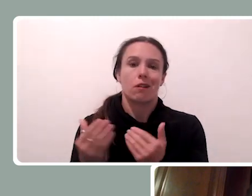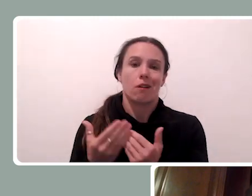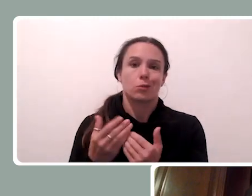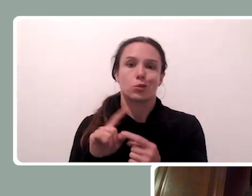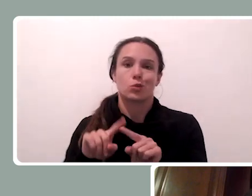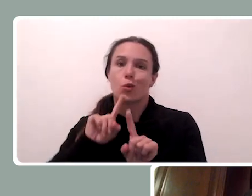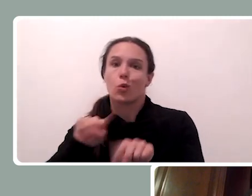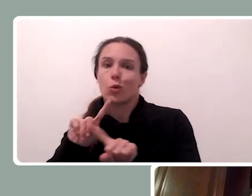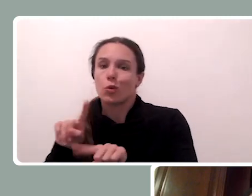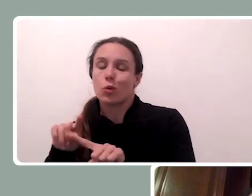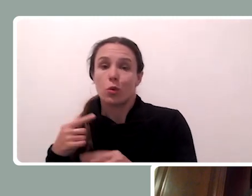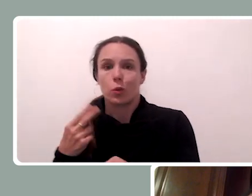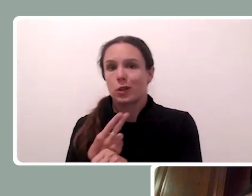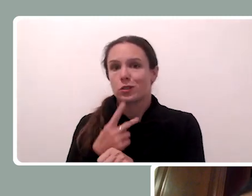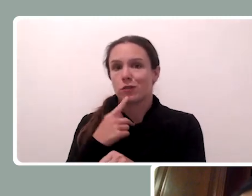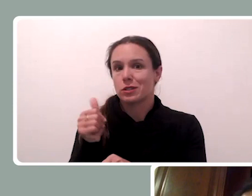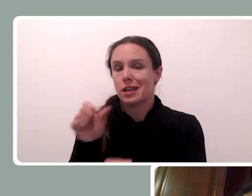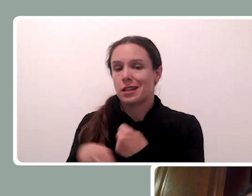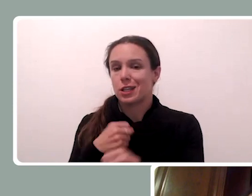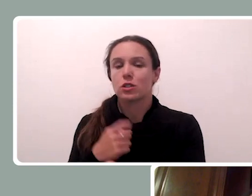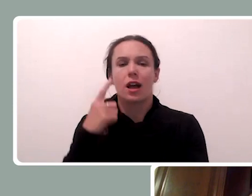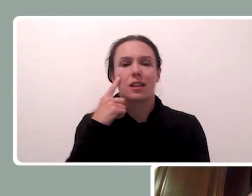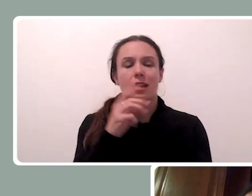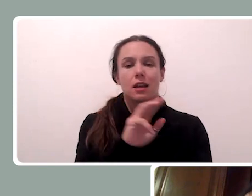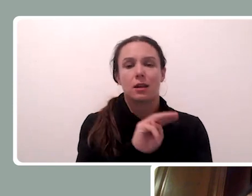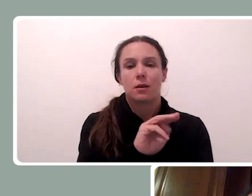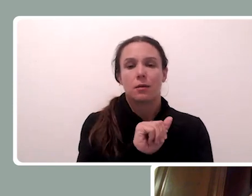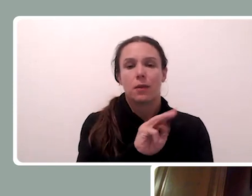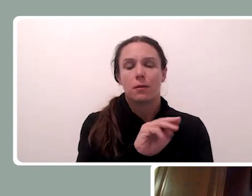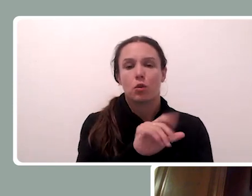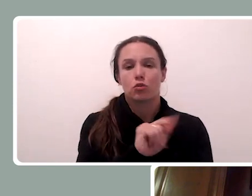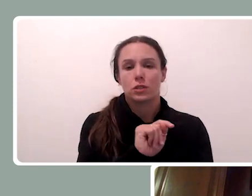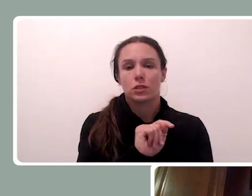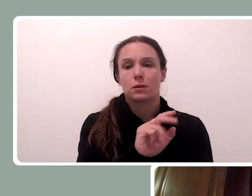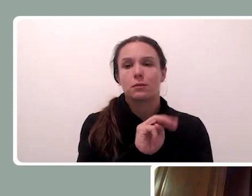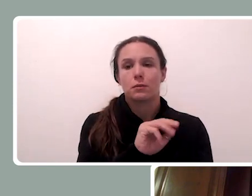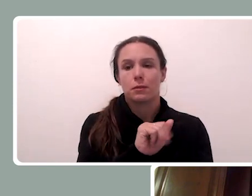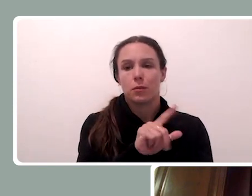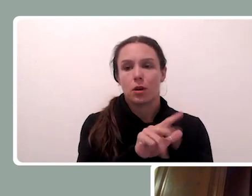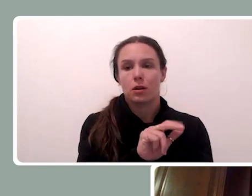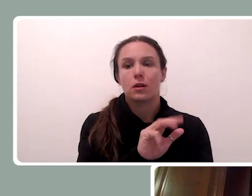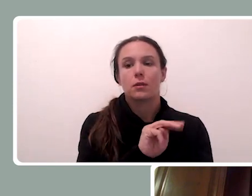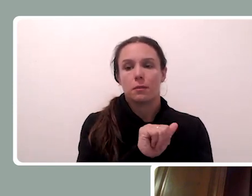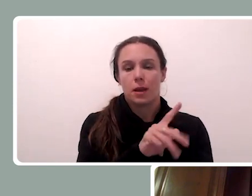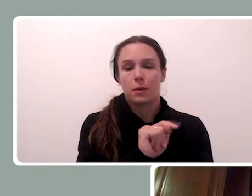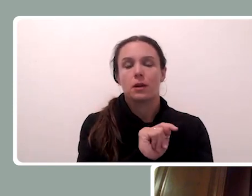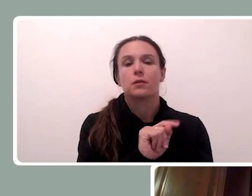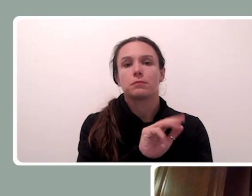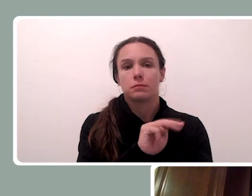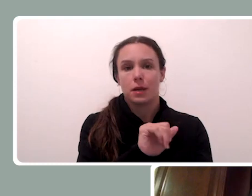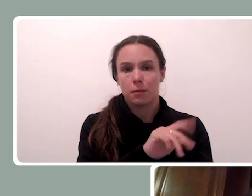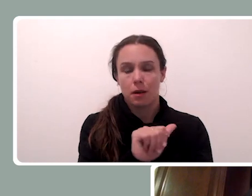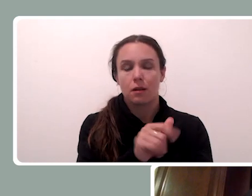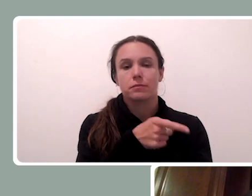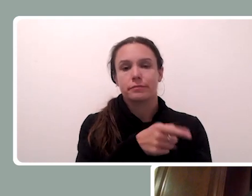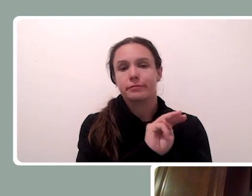10 years. I think mammoprint is a really good test in figuring out the disease biology, especially as I gave the example earlier in this talk